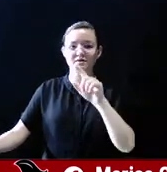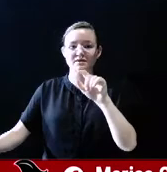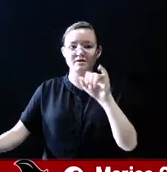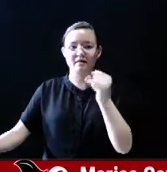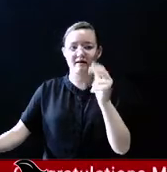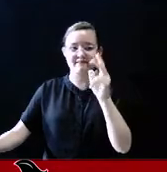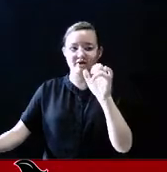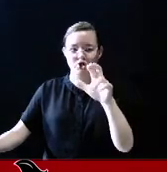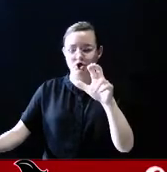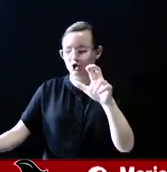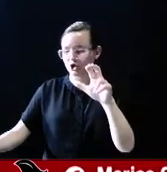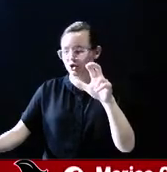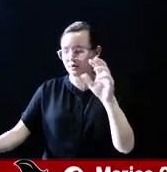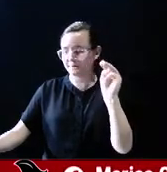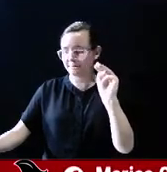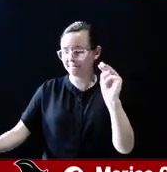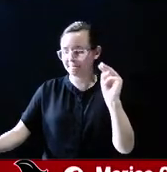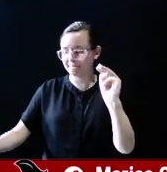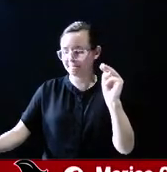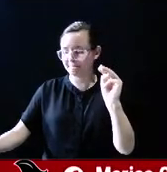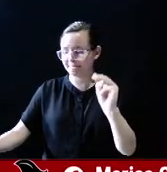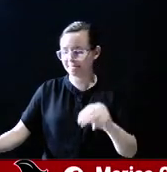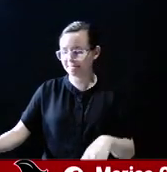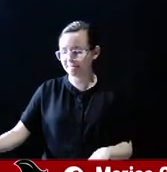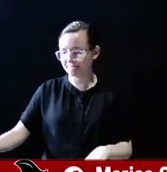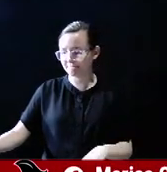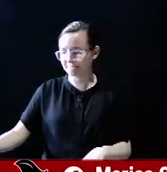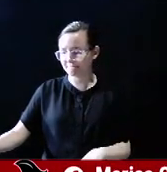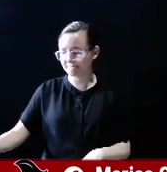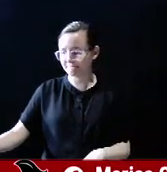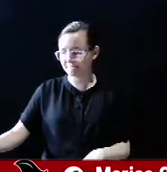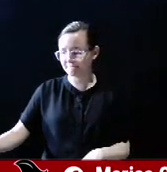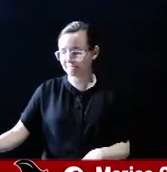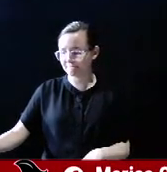Javier Chagua Mays.